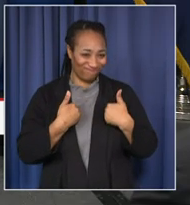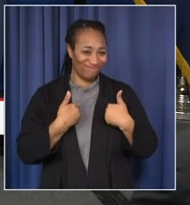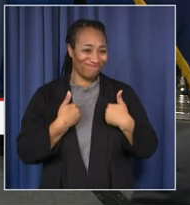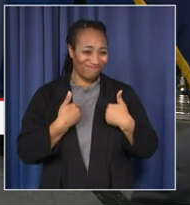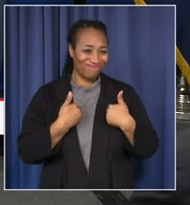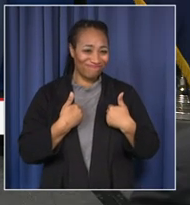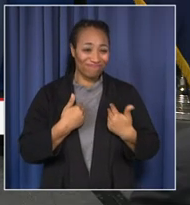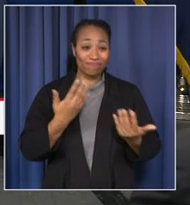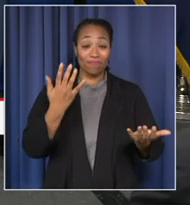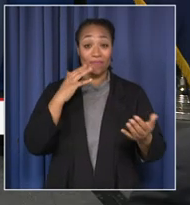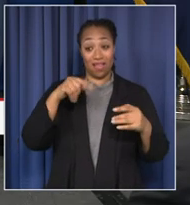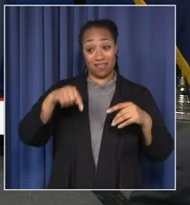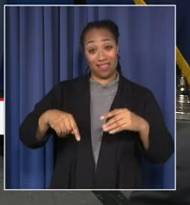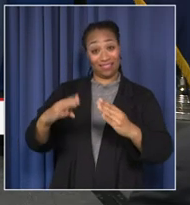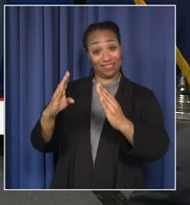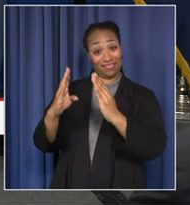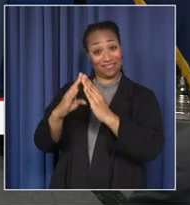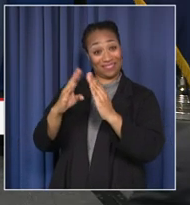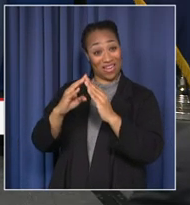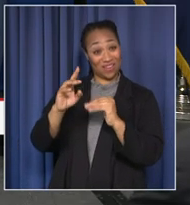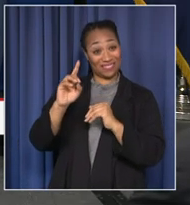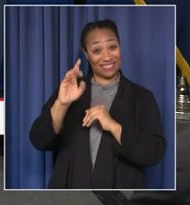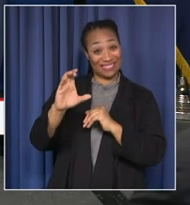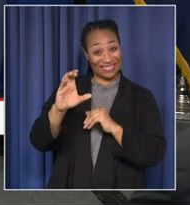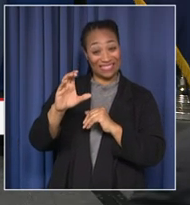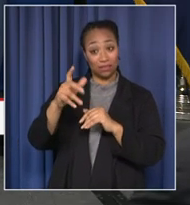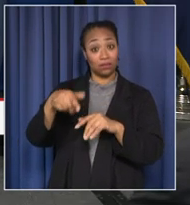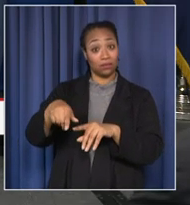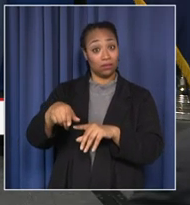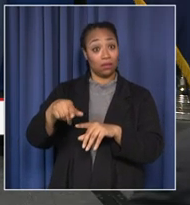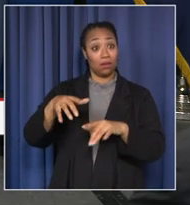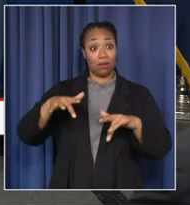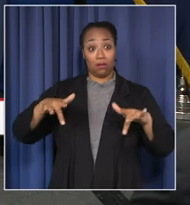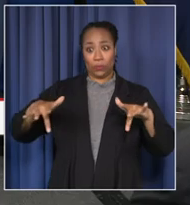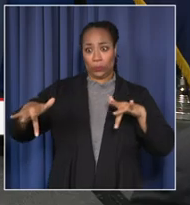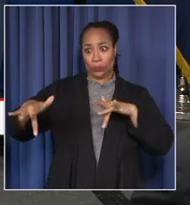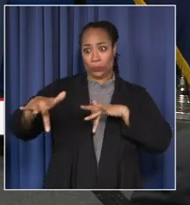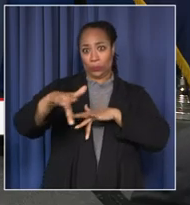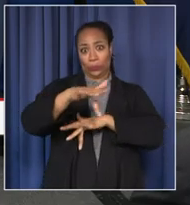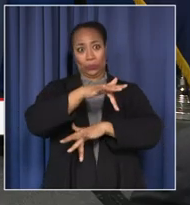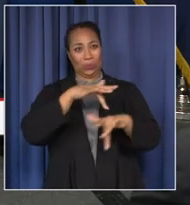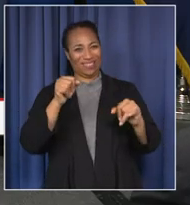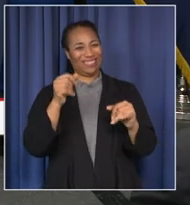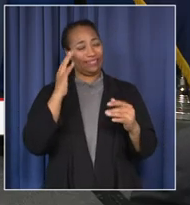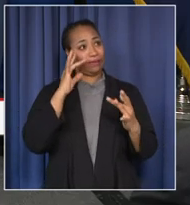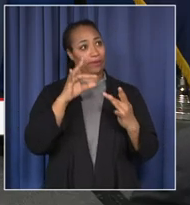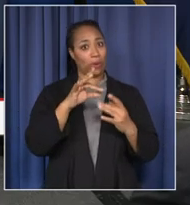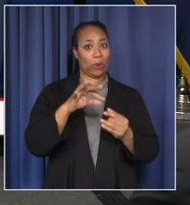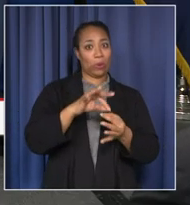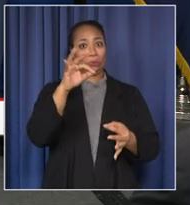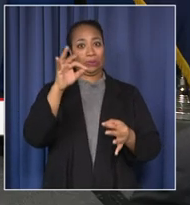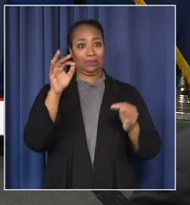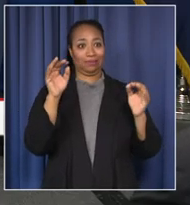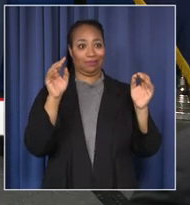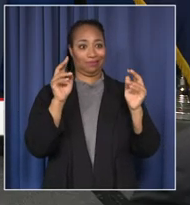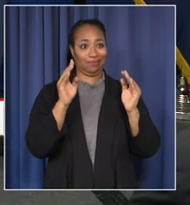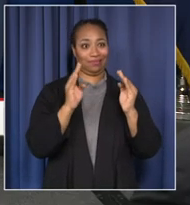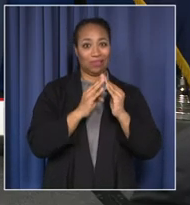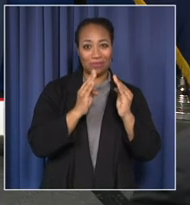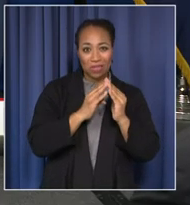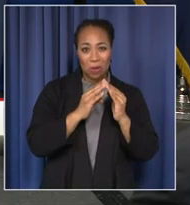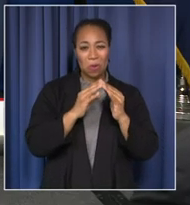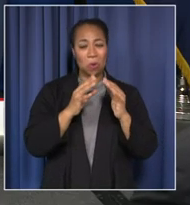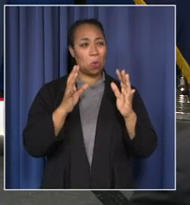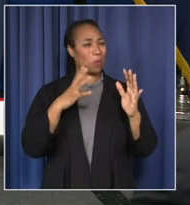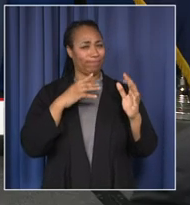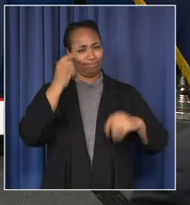President Trump has now ordered the federal workforce back to their offices, as you mentioned. And at the same time, Elon Musk and the Department of Government